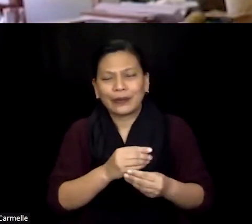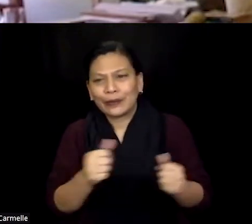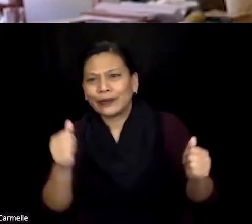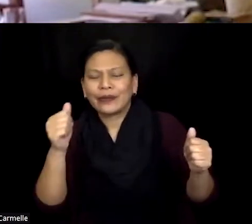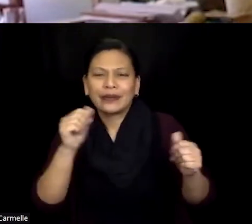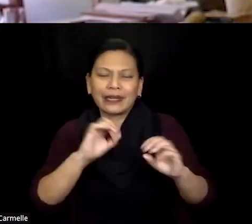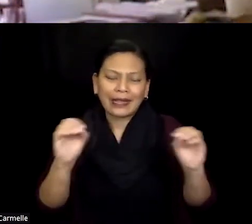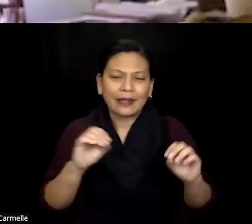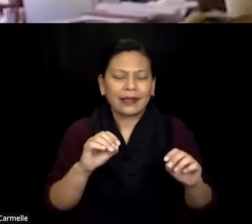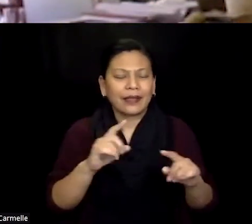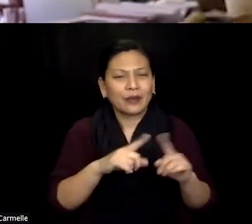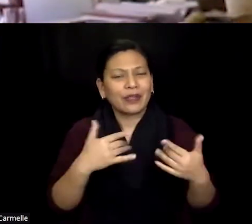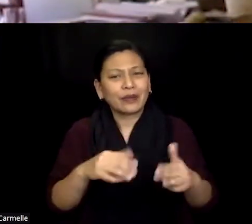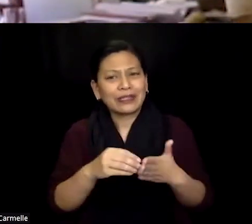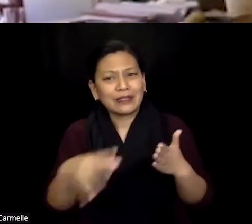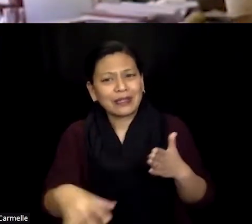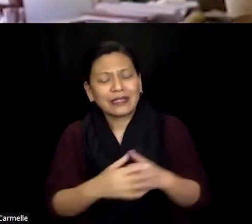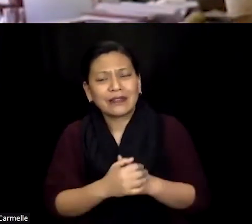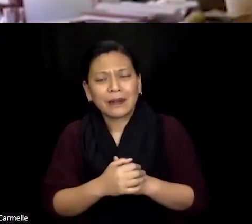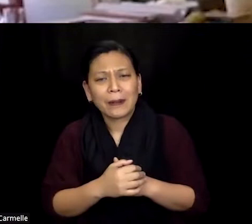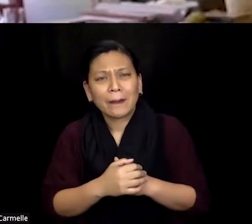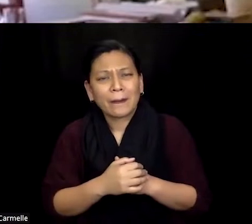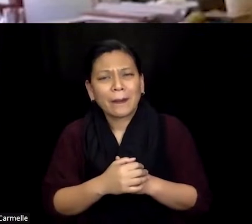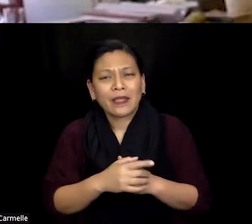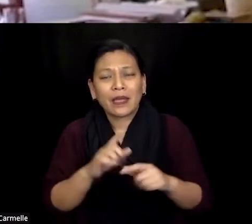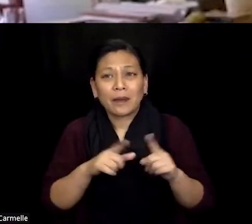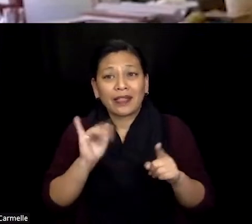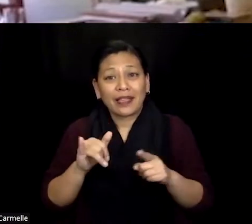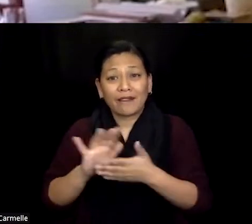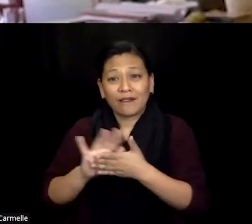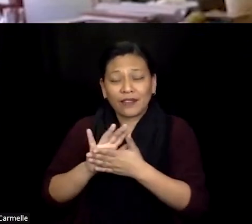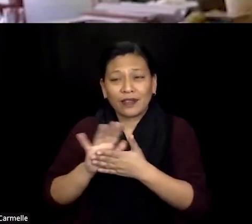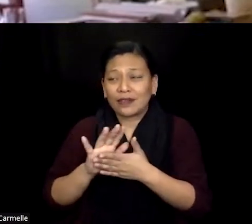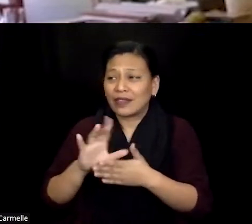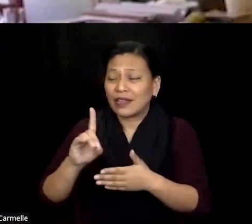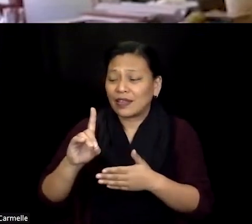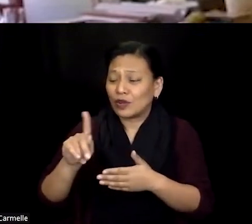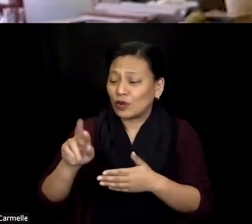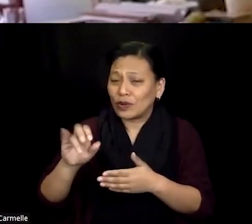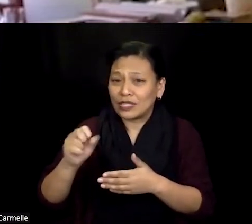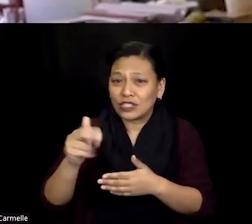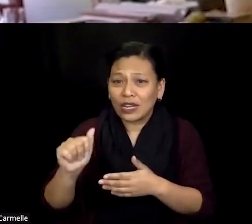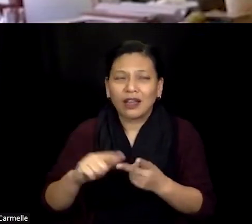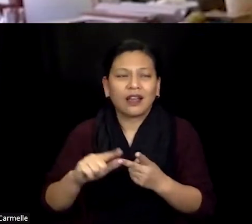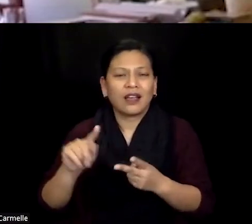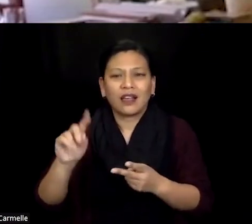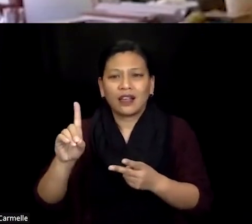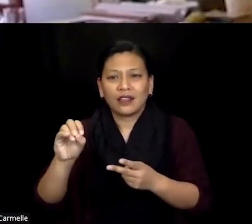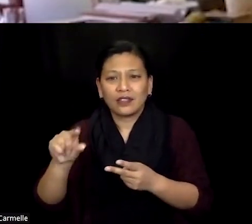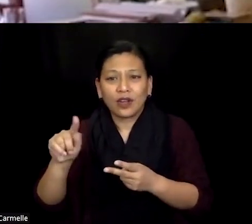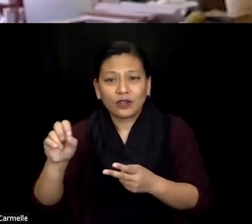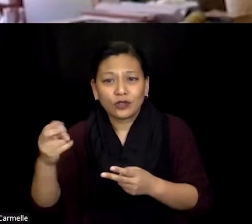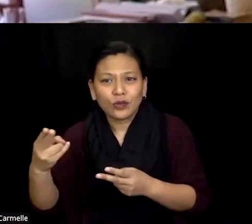like Dogtooth than I thought it would be. And I thought that kind of filmmaking, Krisha and Dogtooth, were going to be, you know,